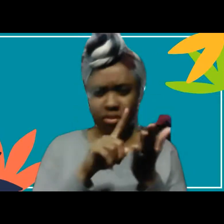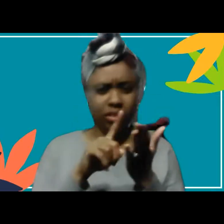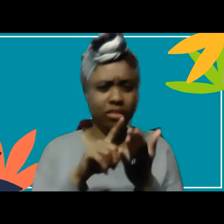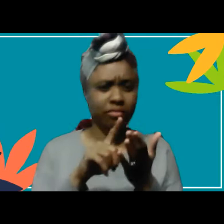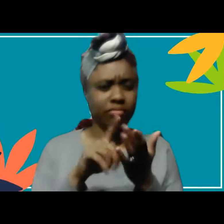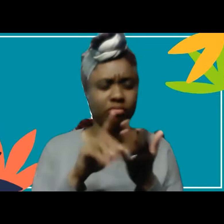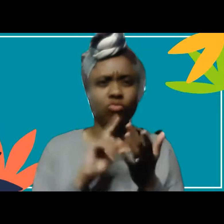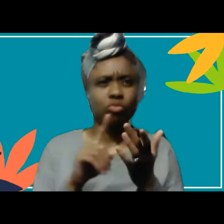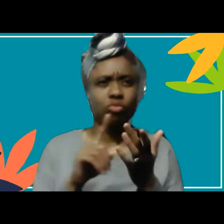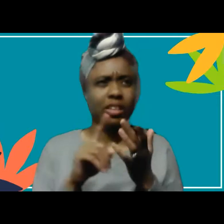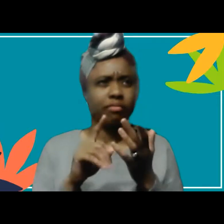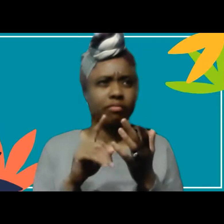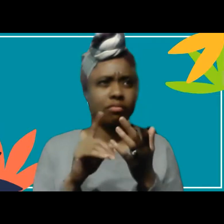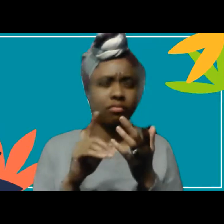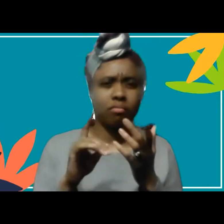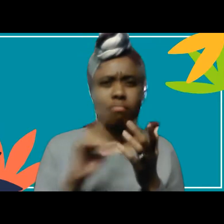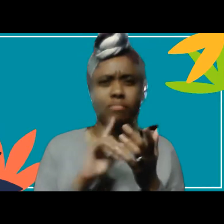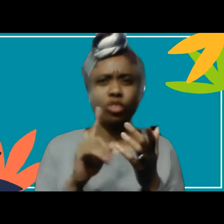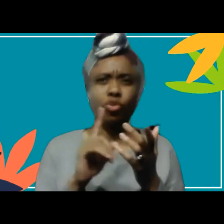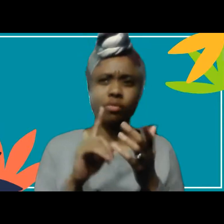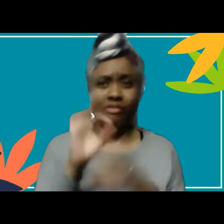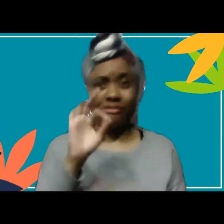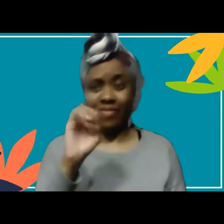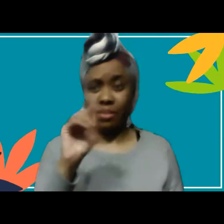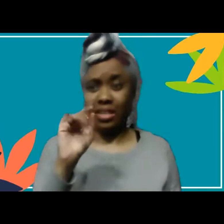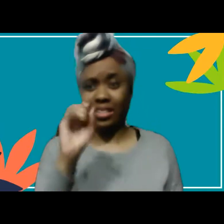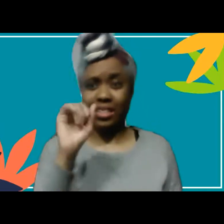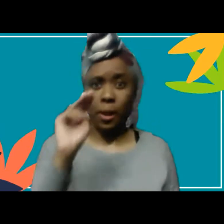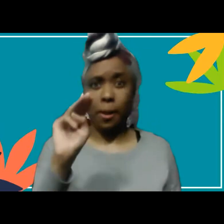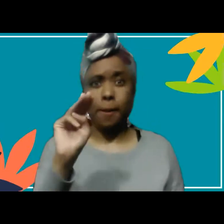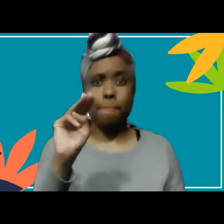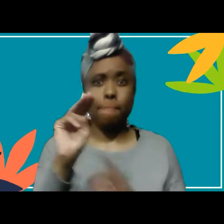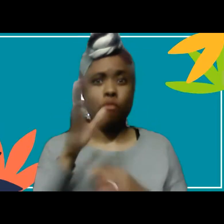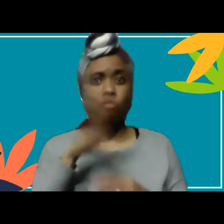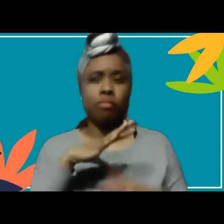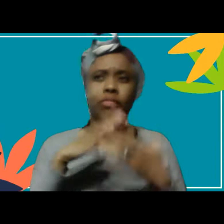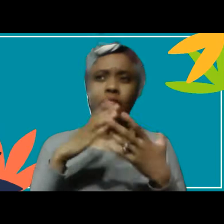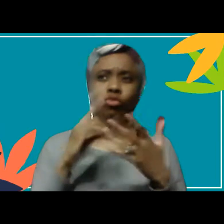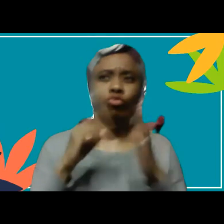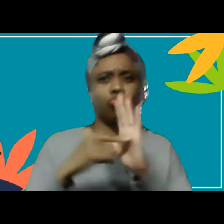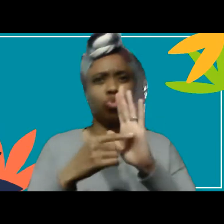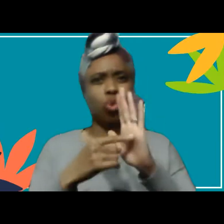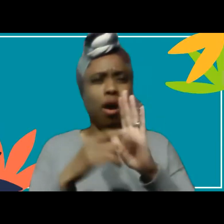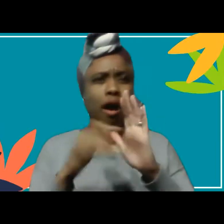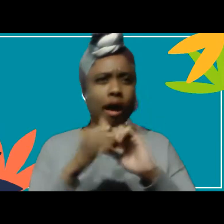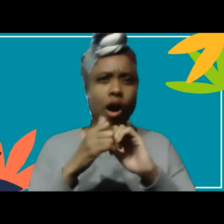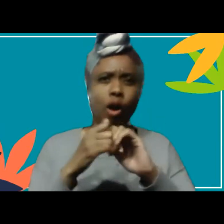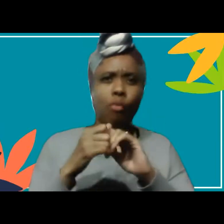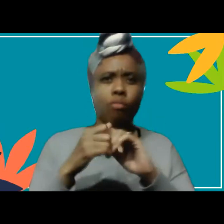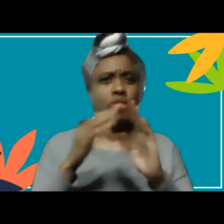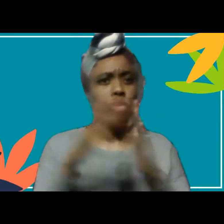de-academize feminism, make it accessible, and show our community the ways that their lives can